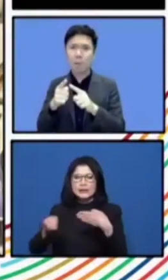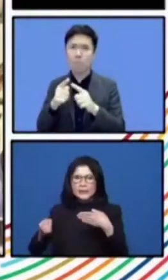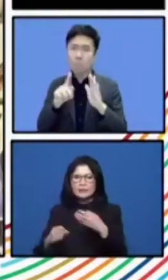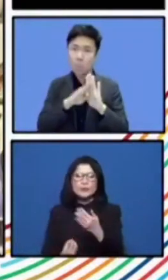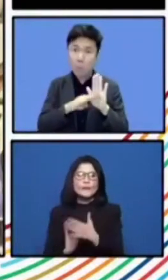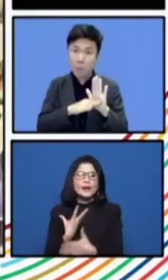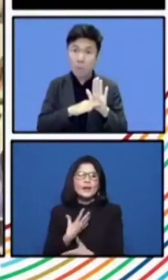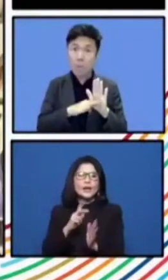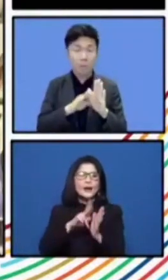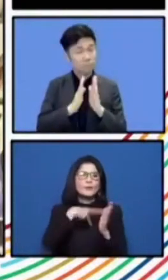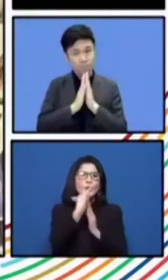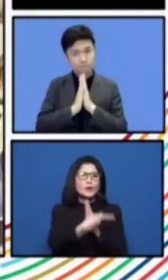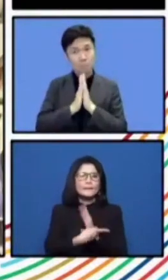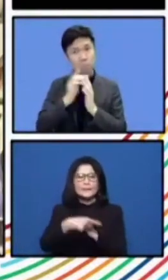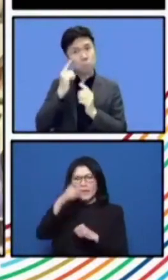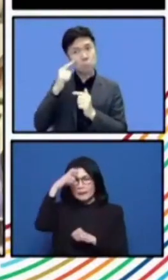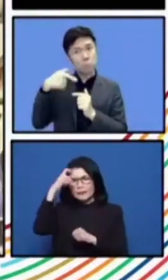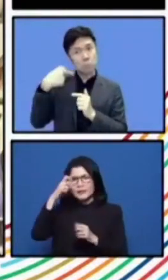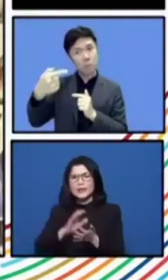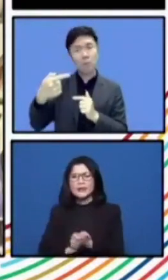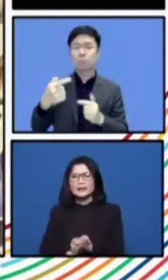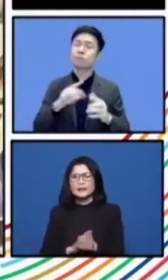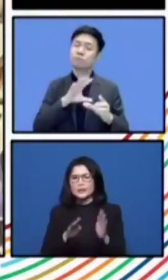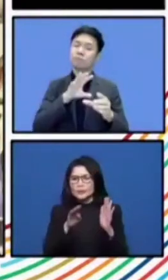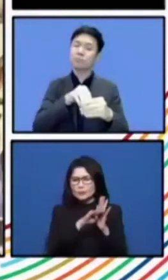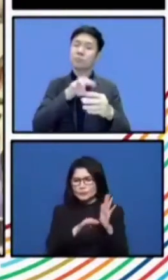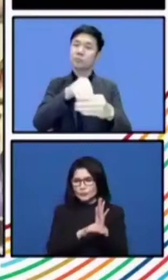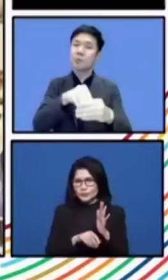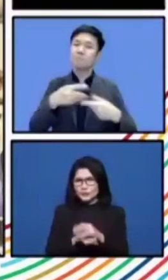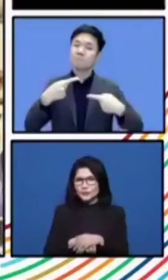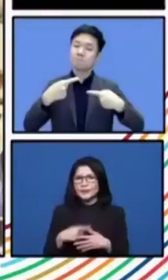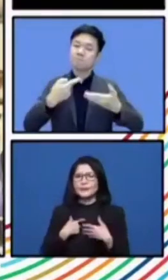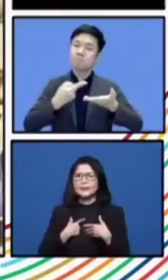to participating in the future discussions thank you